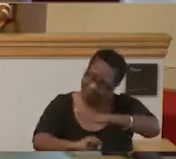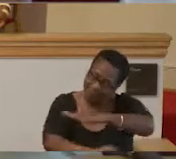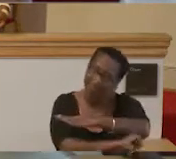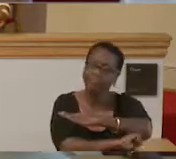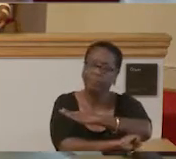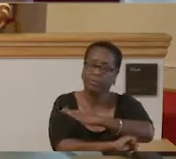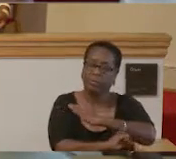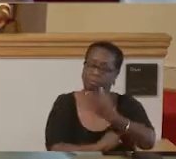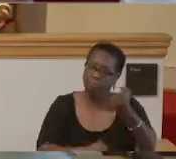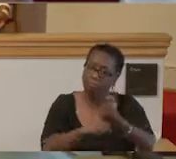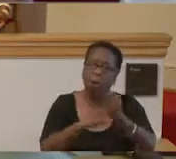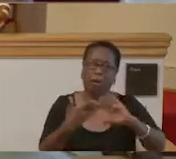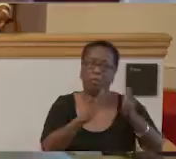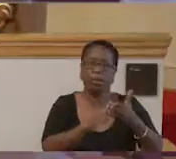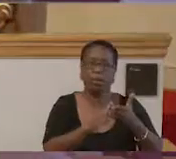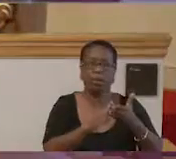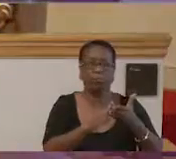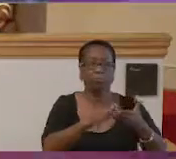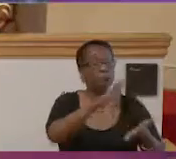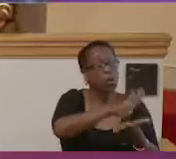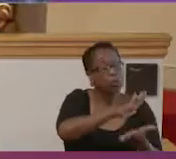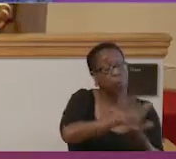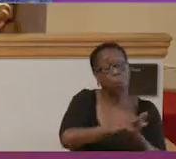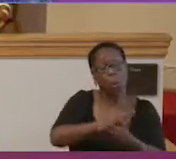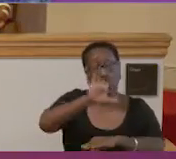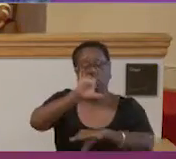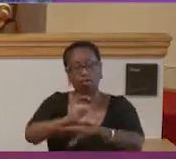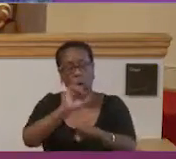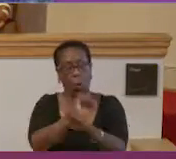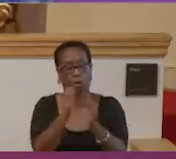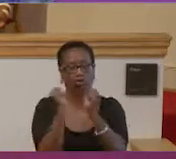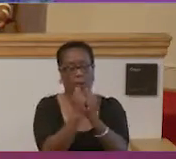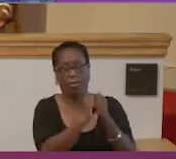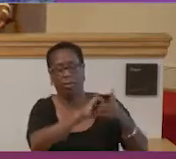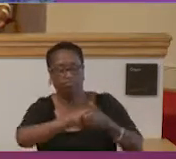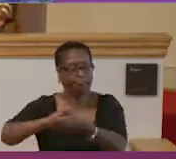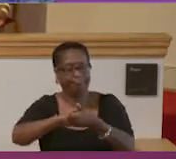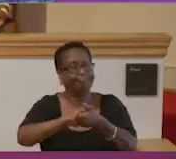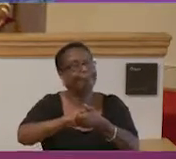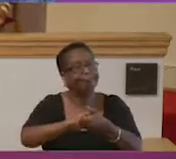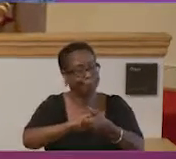together. All of them, on behalf of integration.